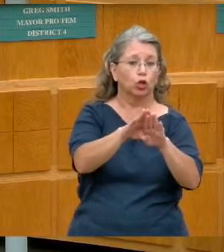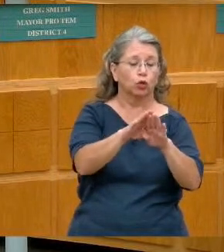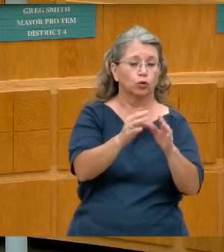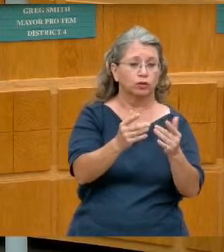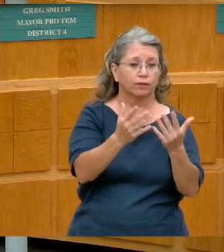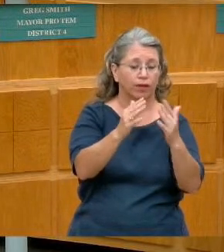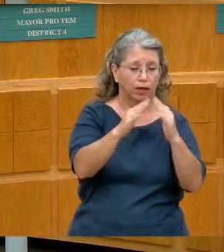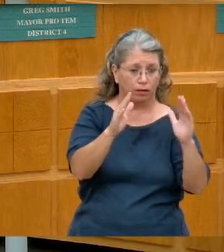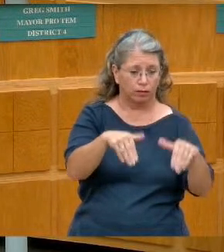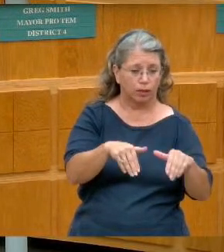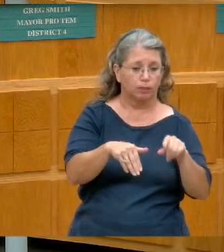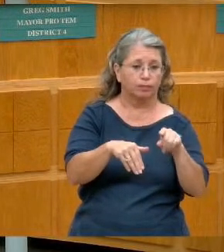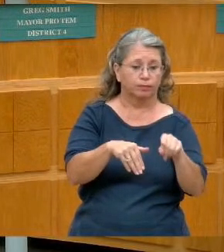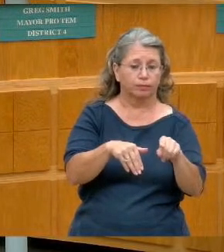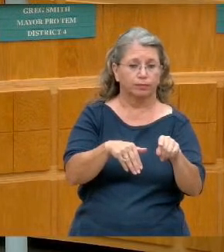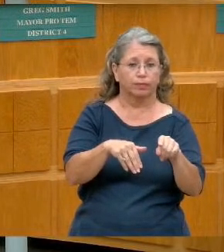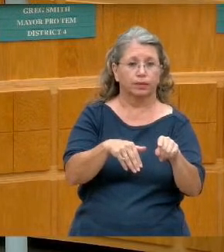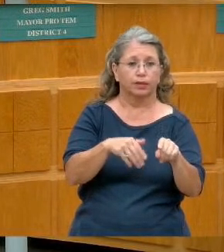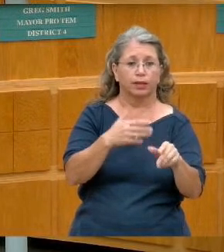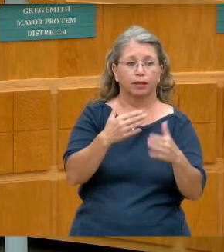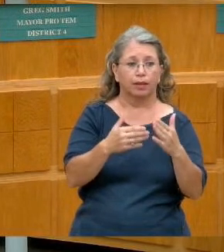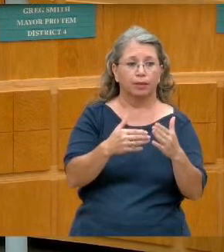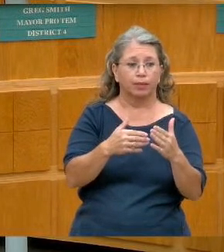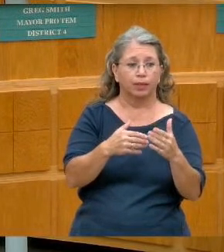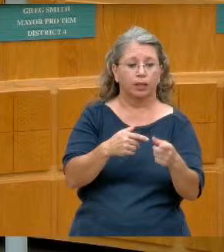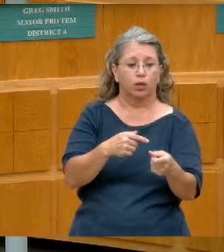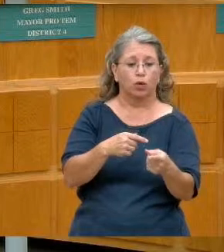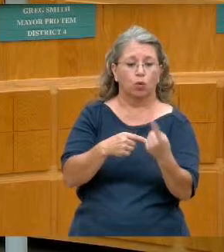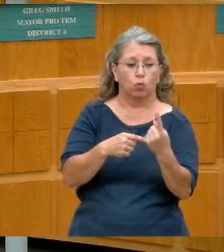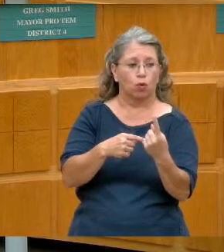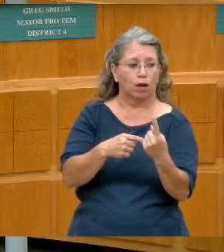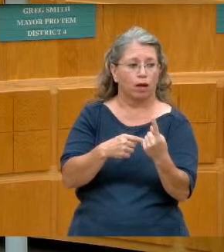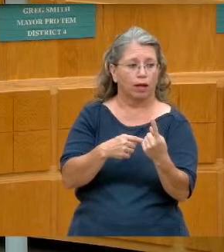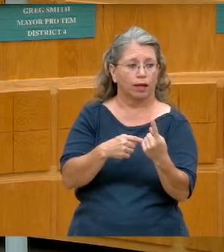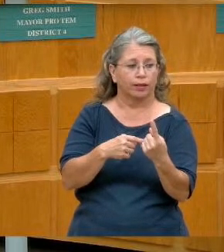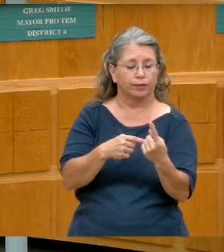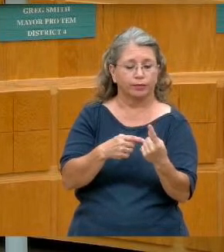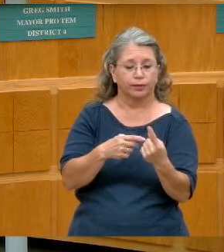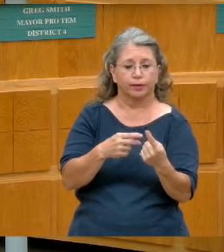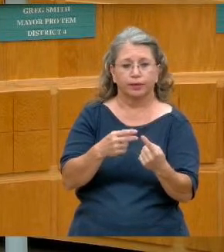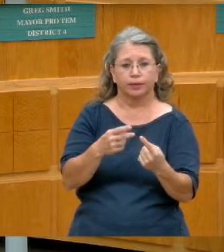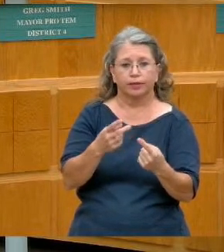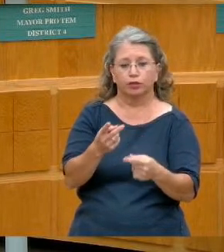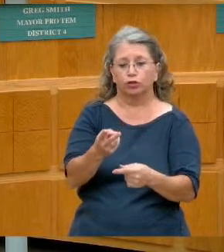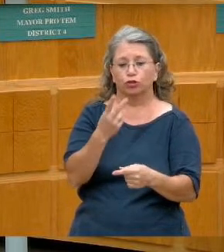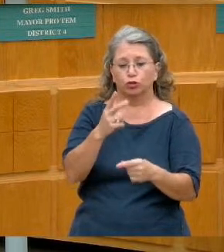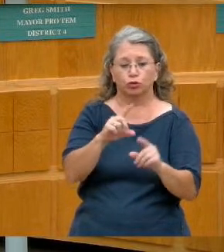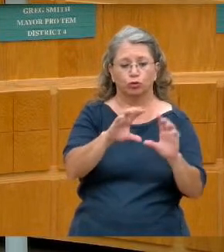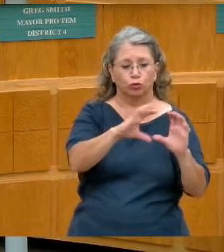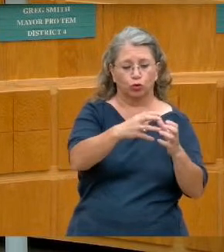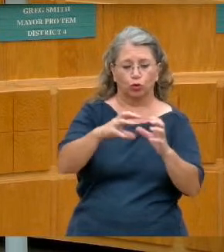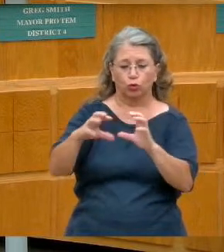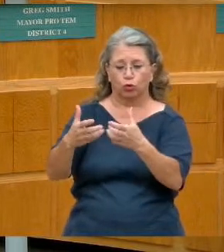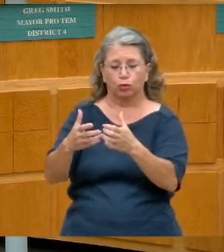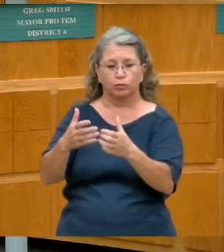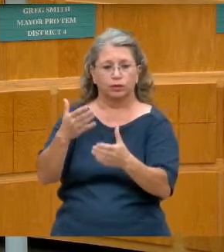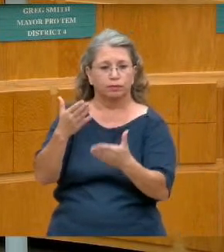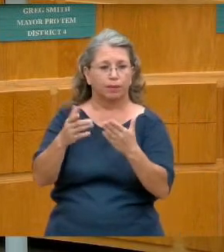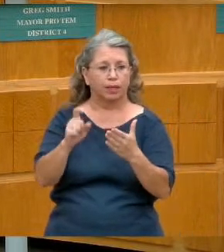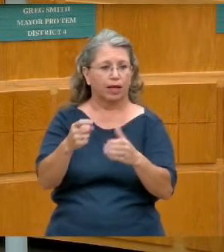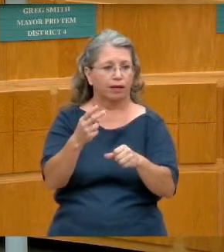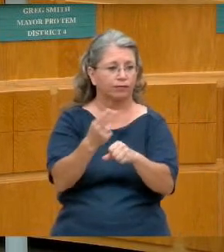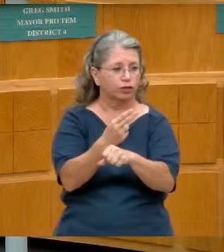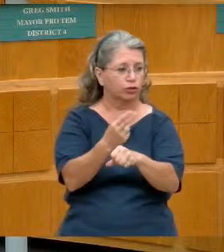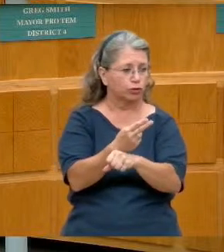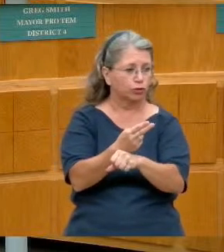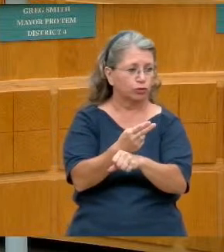be open, but at one fire station, there could be two companies, two different groups of firefighters that drive in two different fire trucks. So if we don't have